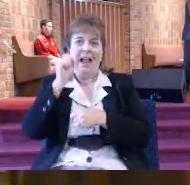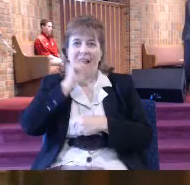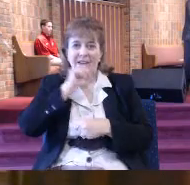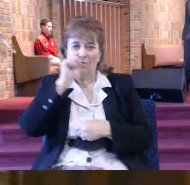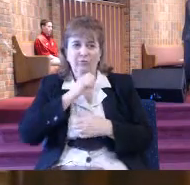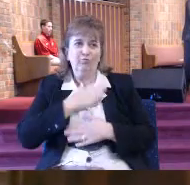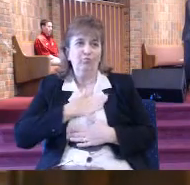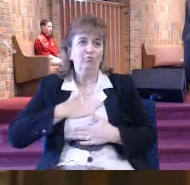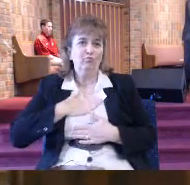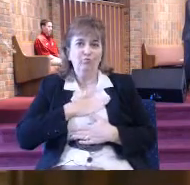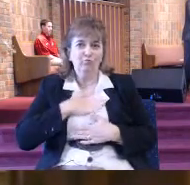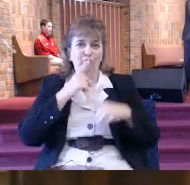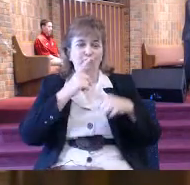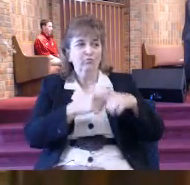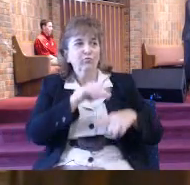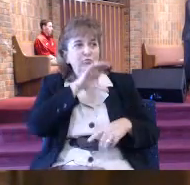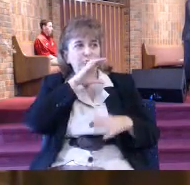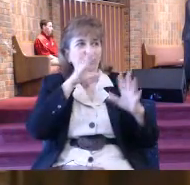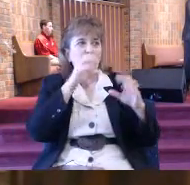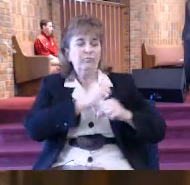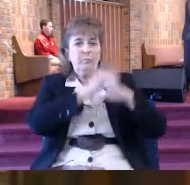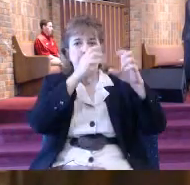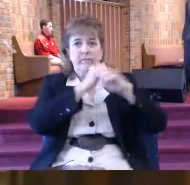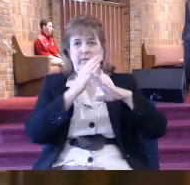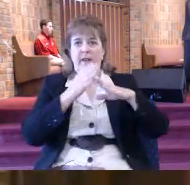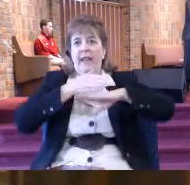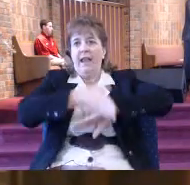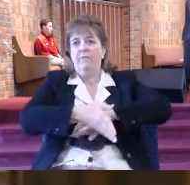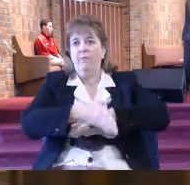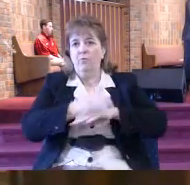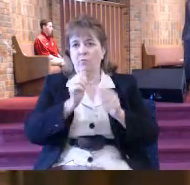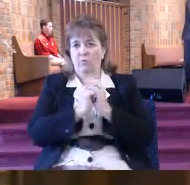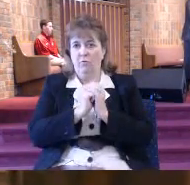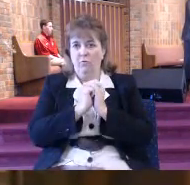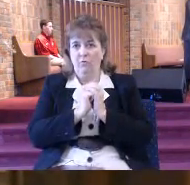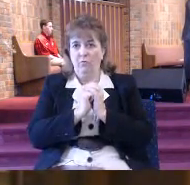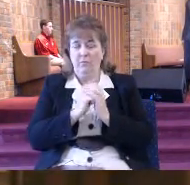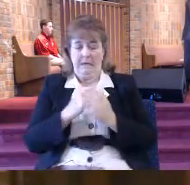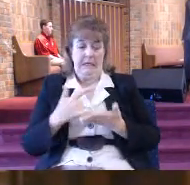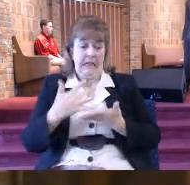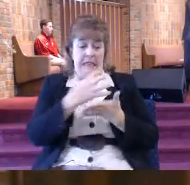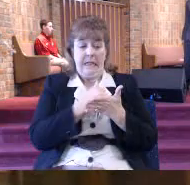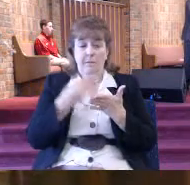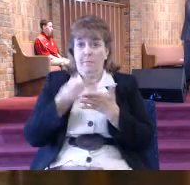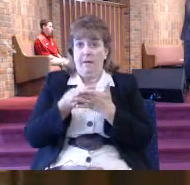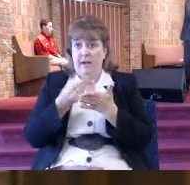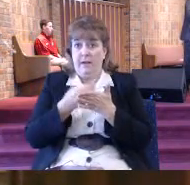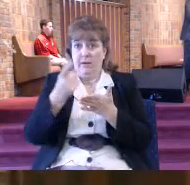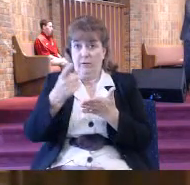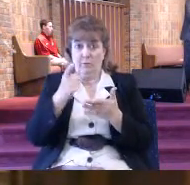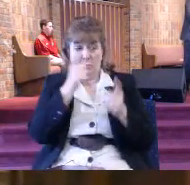If you would like to donate money for the fireworks show, please give that to Carrie or Steve Bramlett.